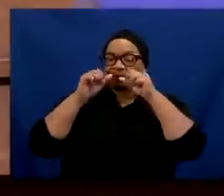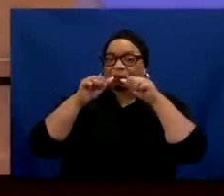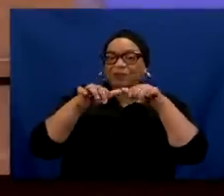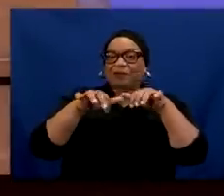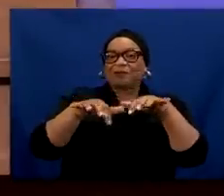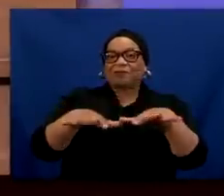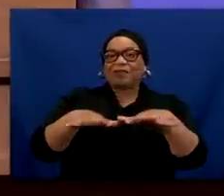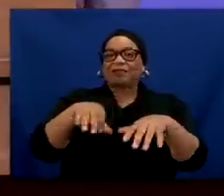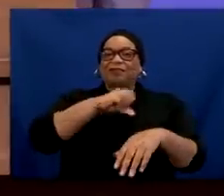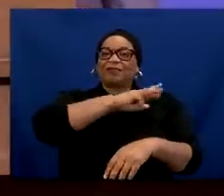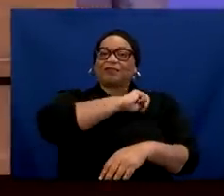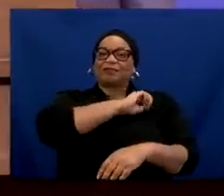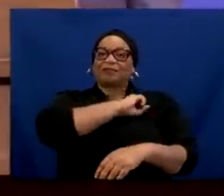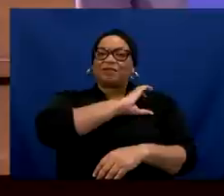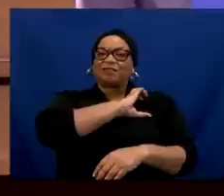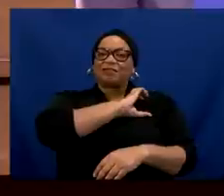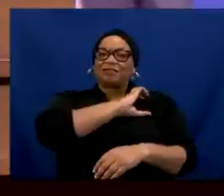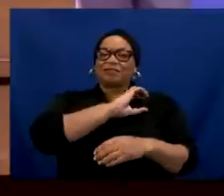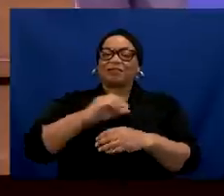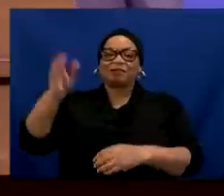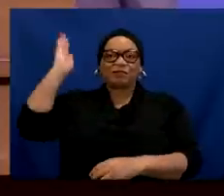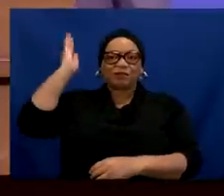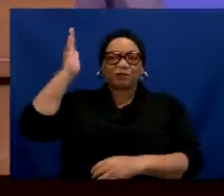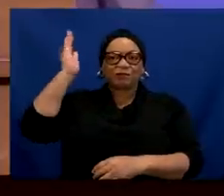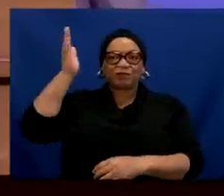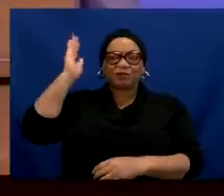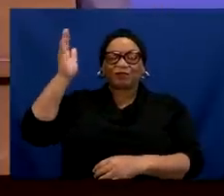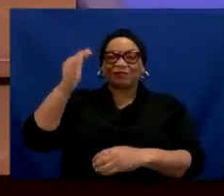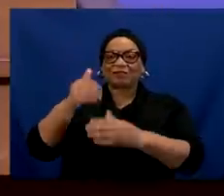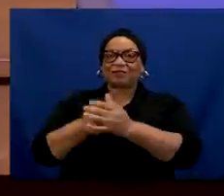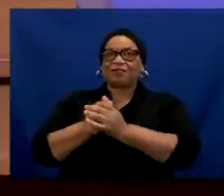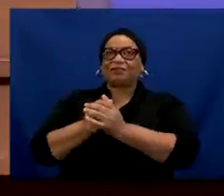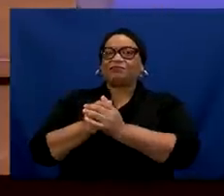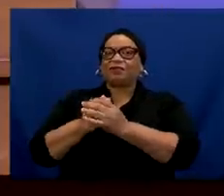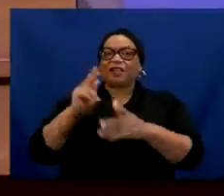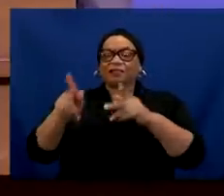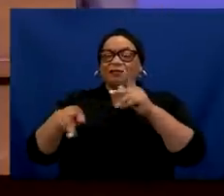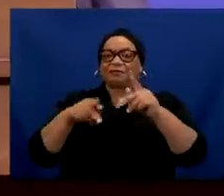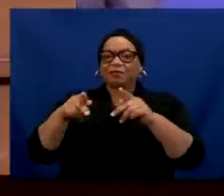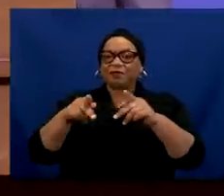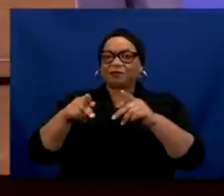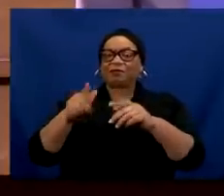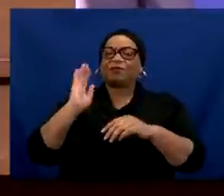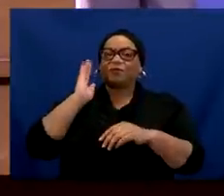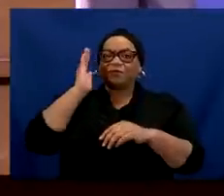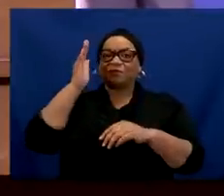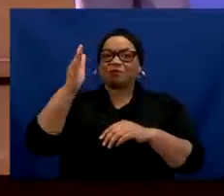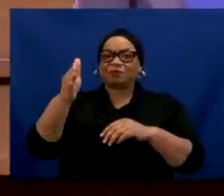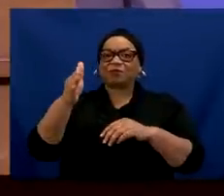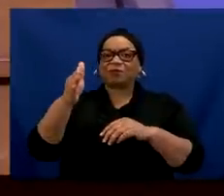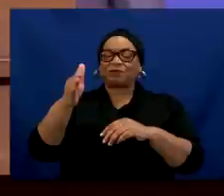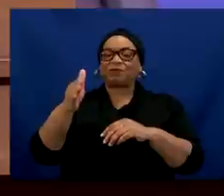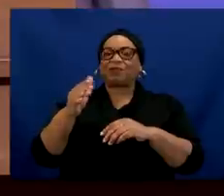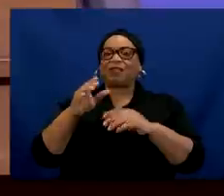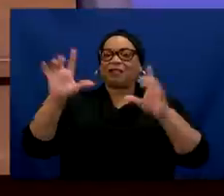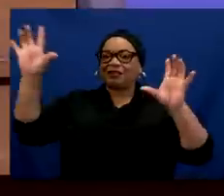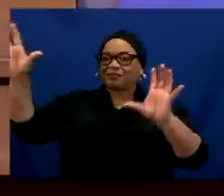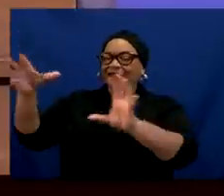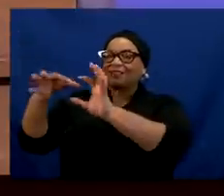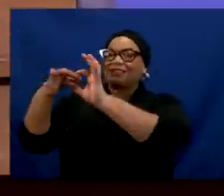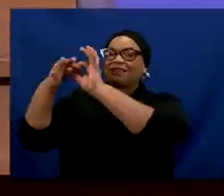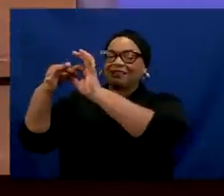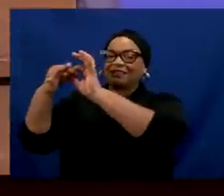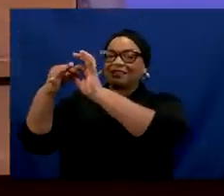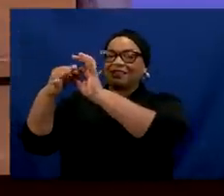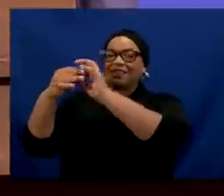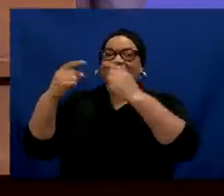the hearts that hear it. And let us be those who will run saying, Jesus is alive. We